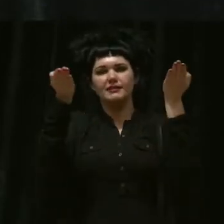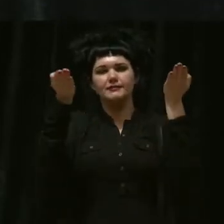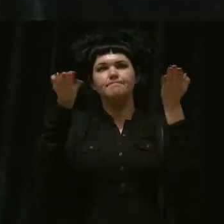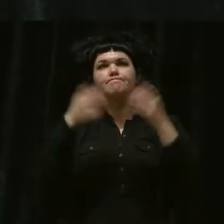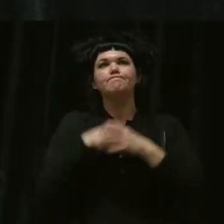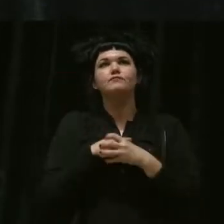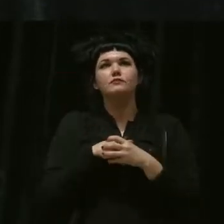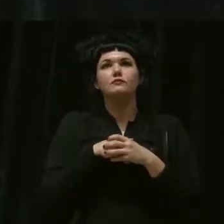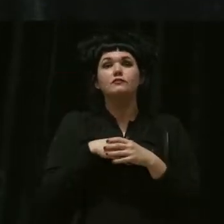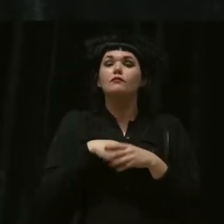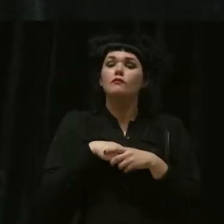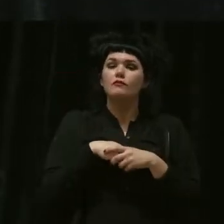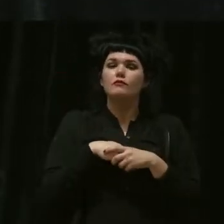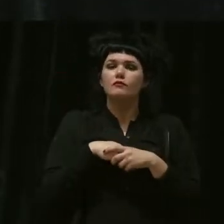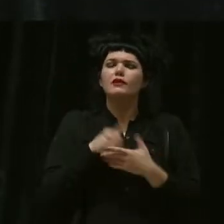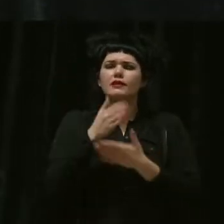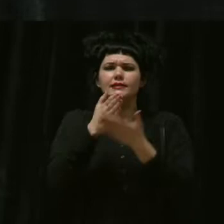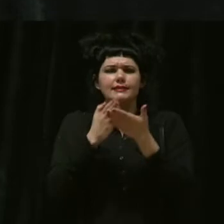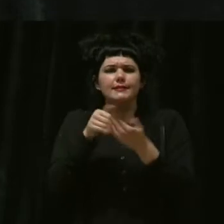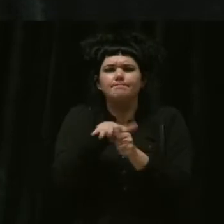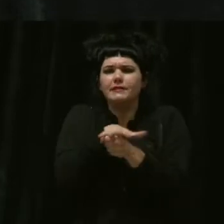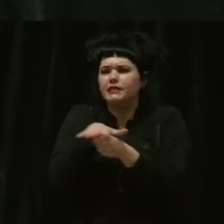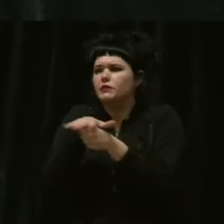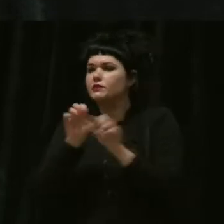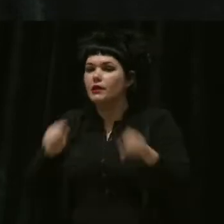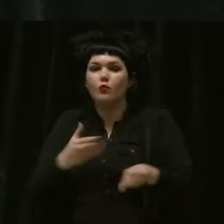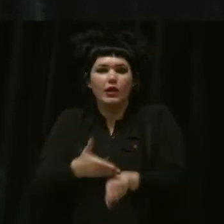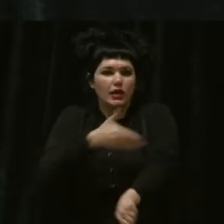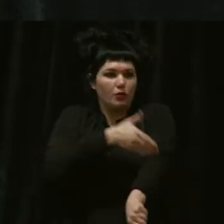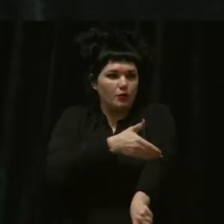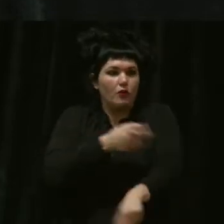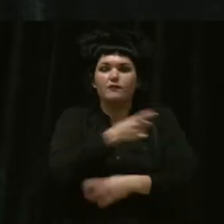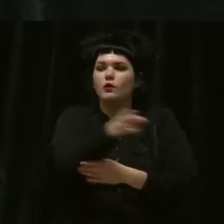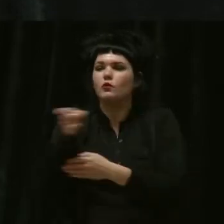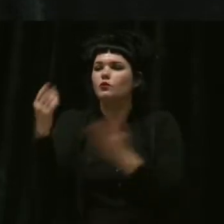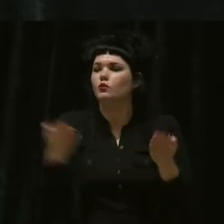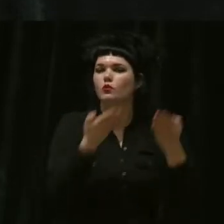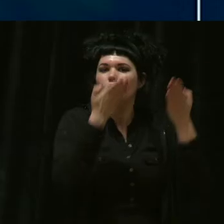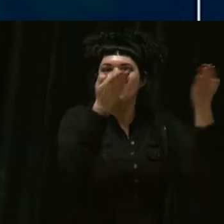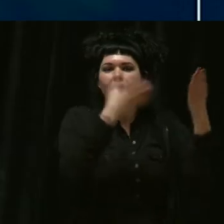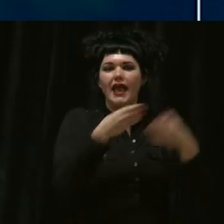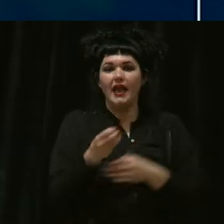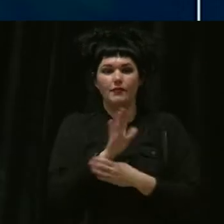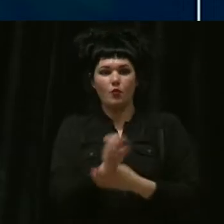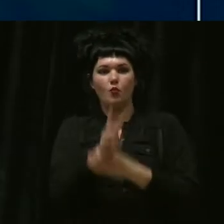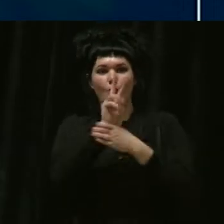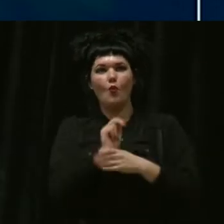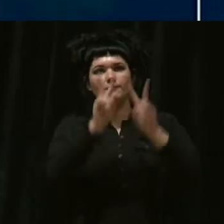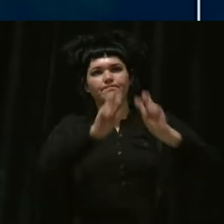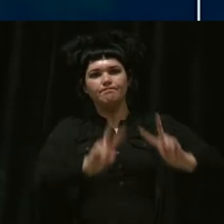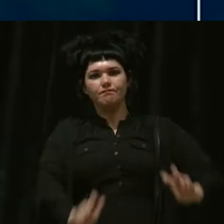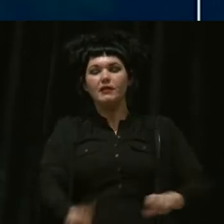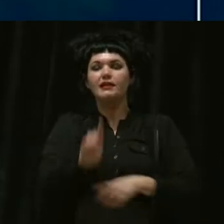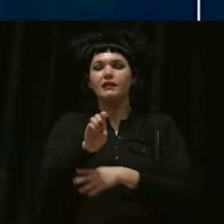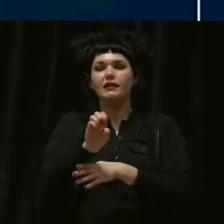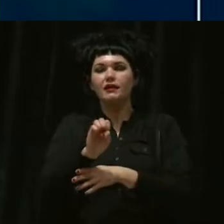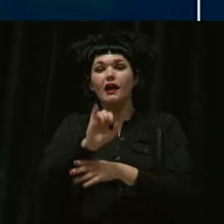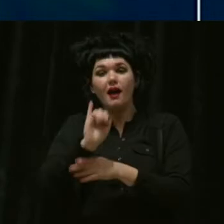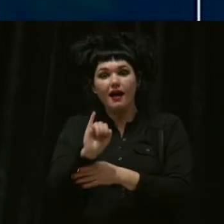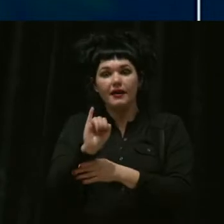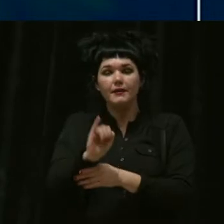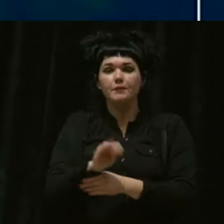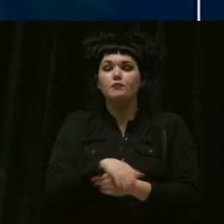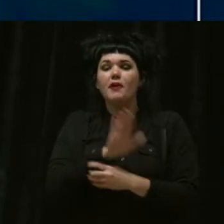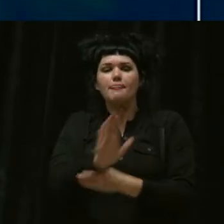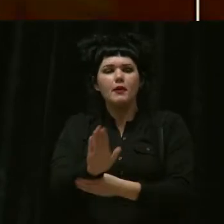areas of improvement from what they heard both from you and their examination. That DEI expectations in the